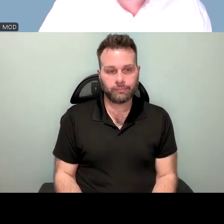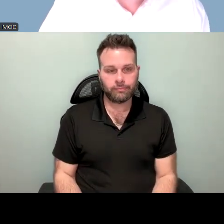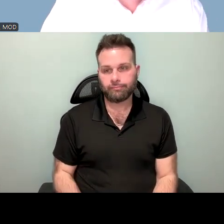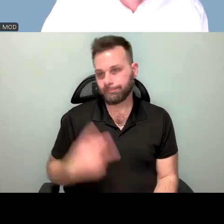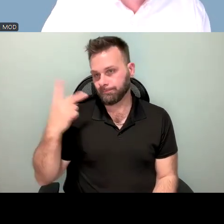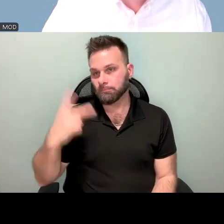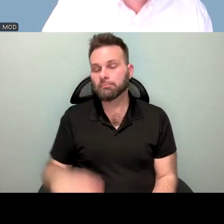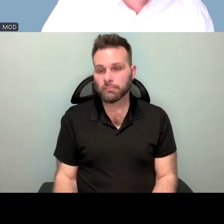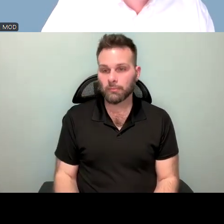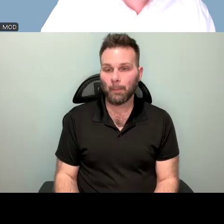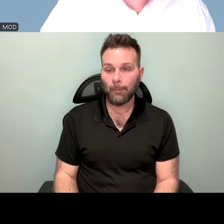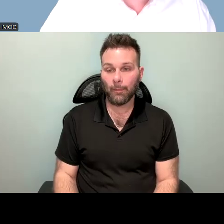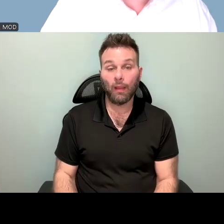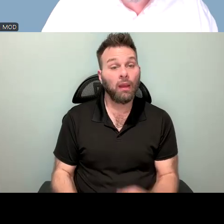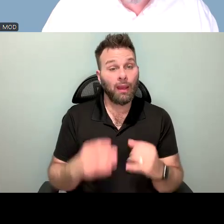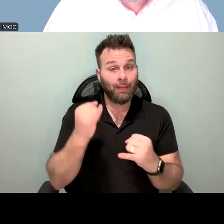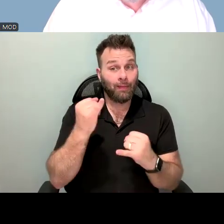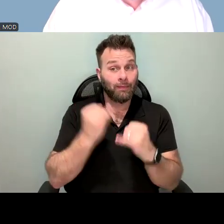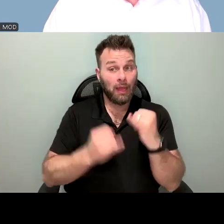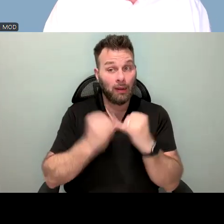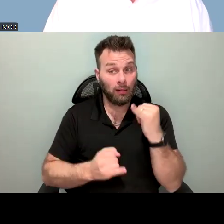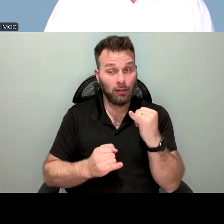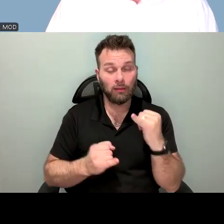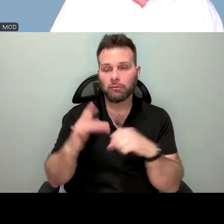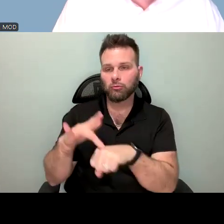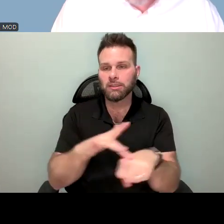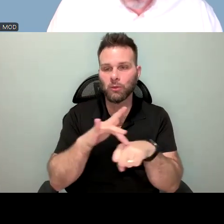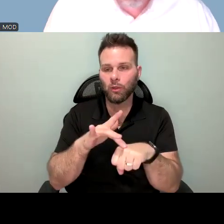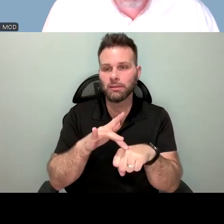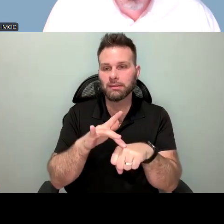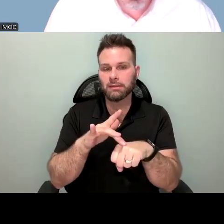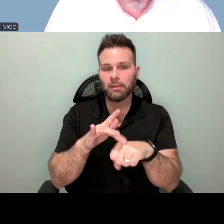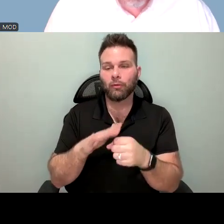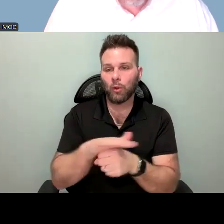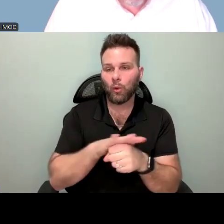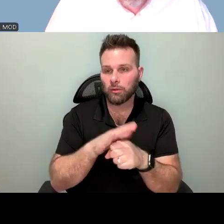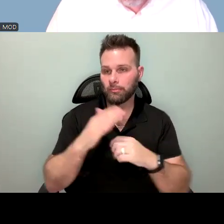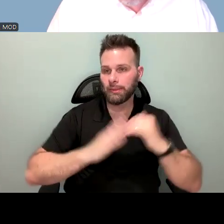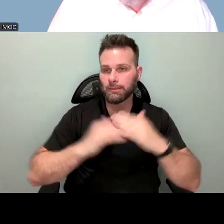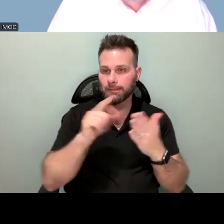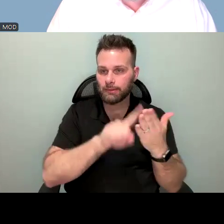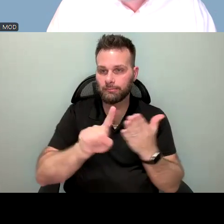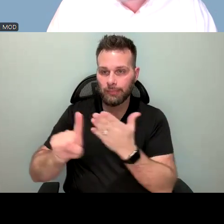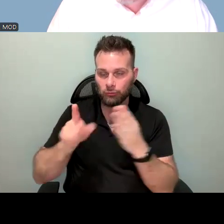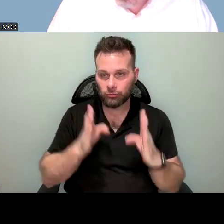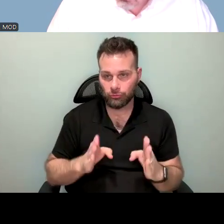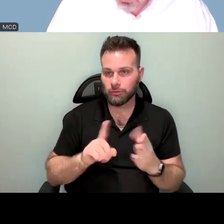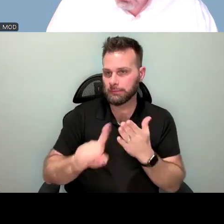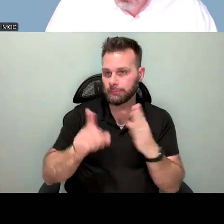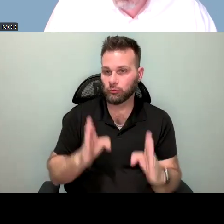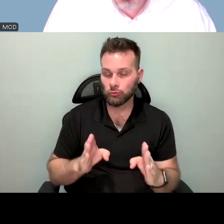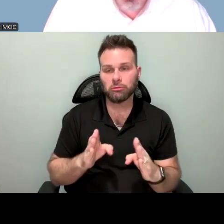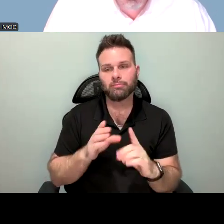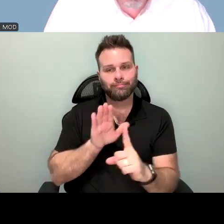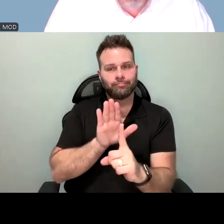And the final one I wanted to share, or close to the final one I wanted to share, was a resource for CODs, the local building inspectors. Building inspectors play a